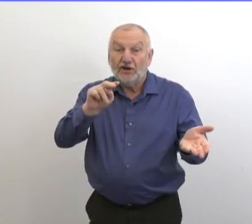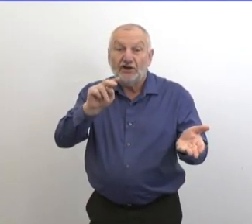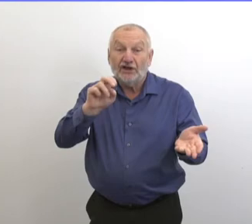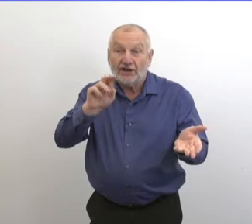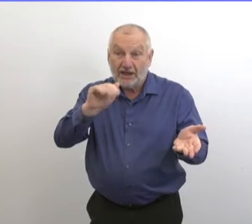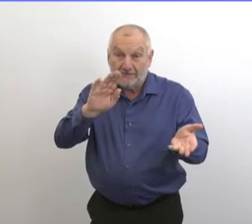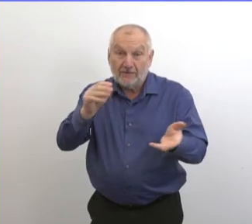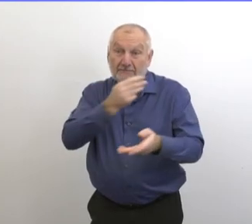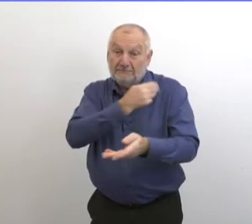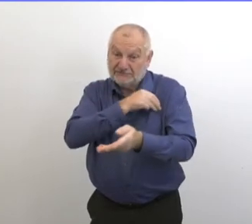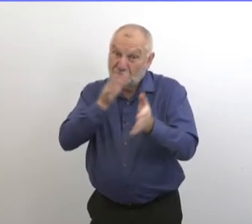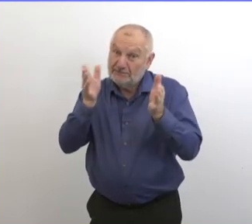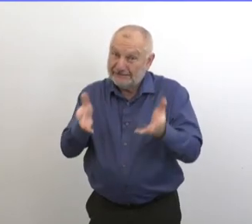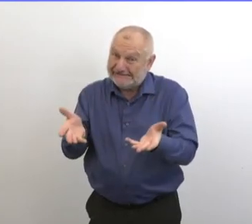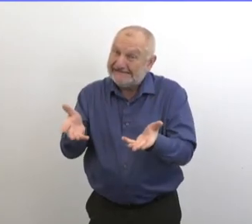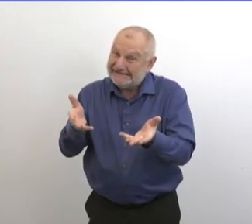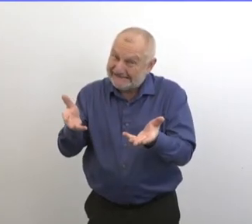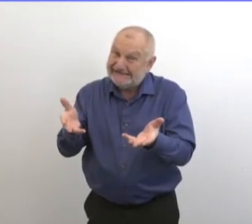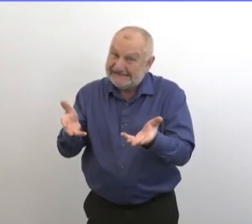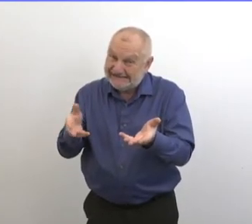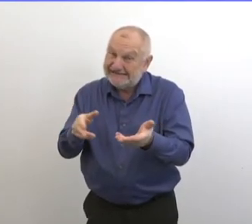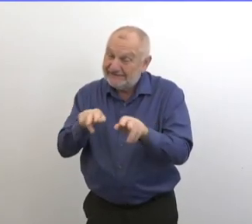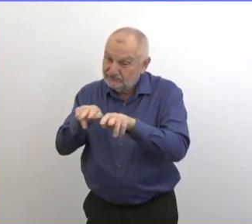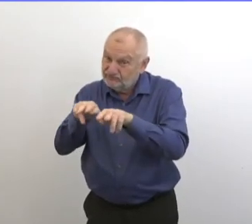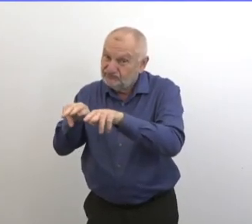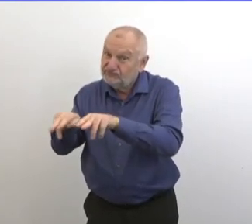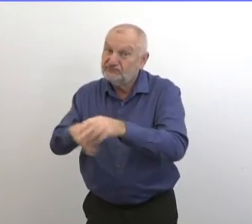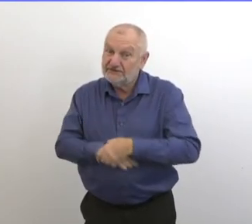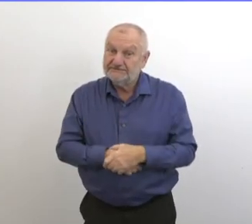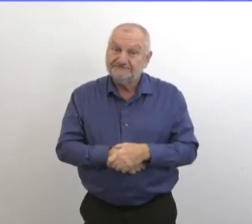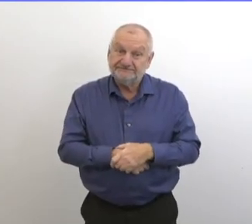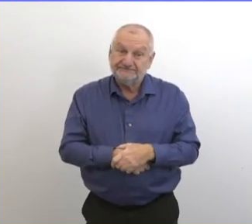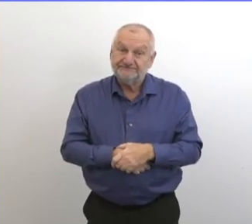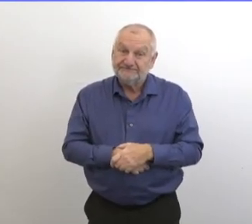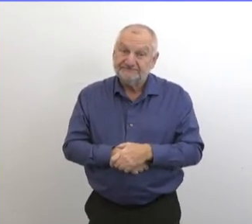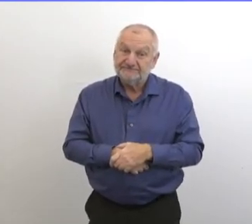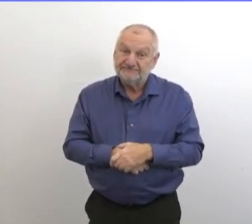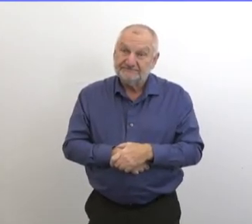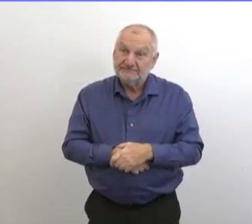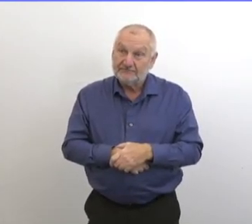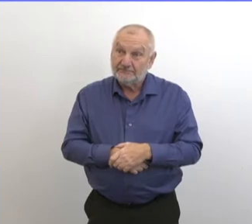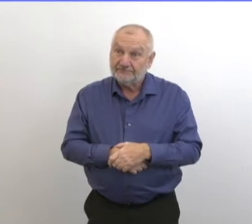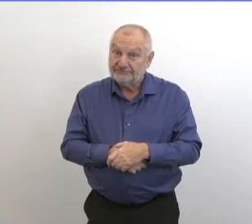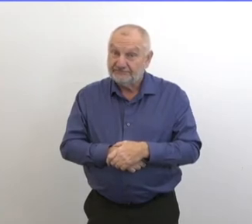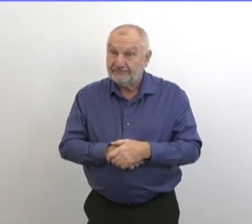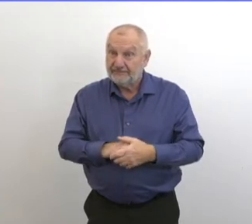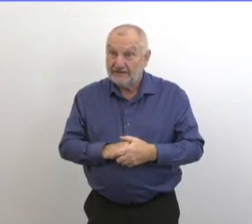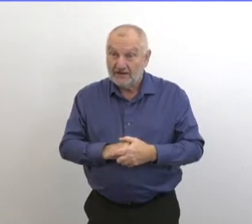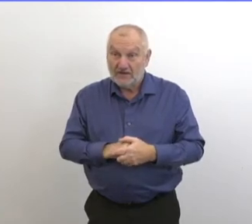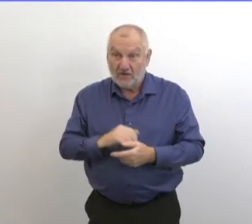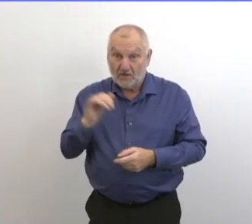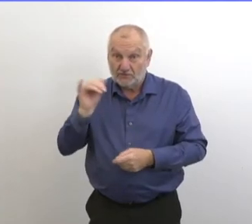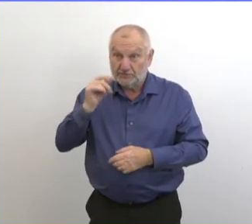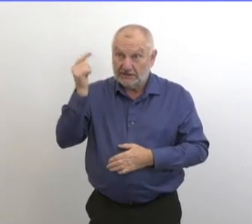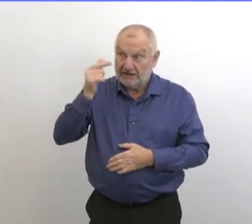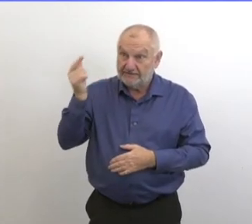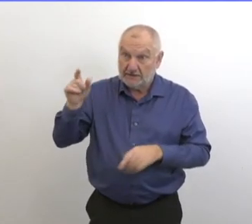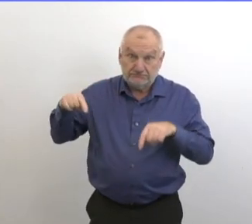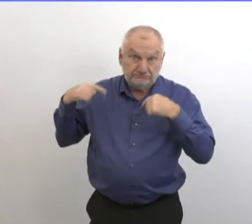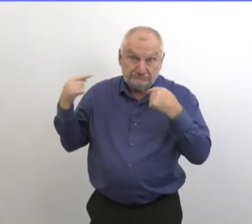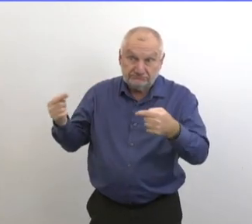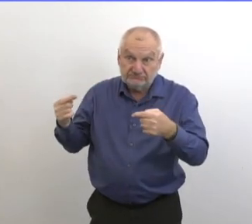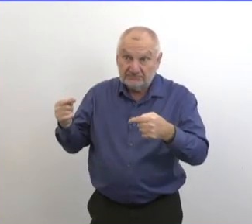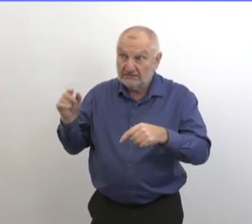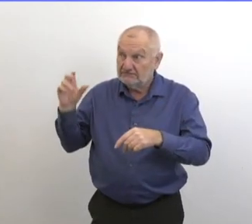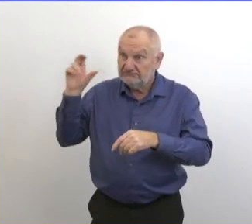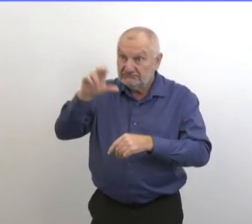Today's investment also complements the significant support our government has already provided to our frontline heroes.